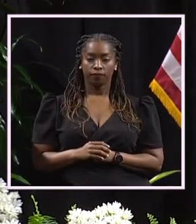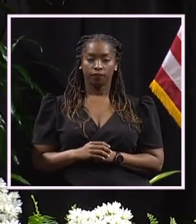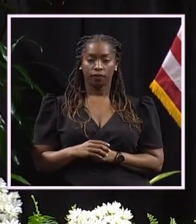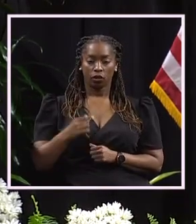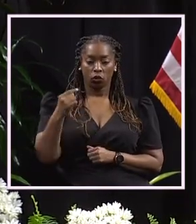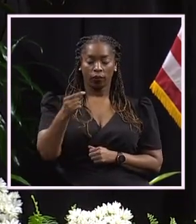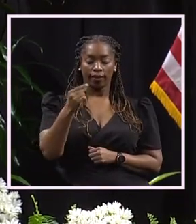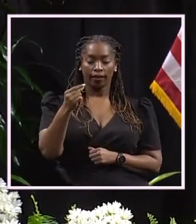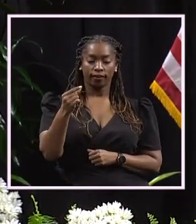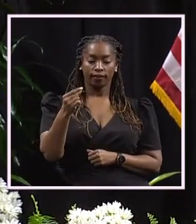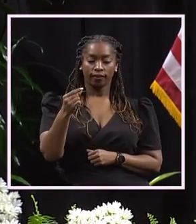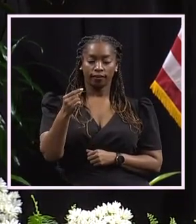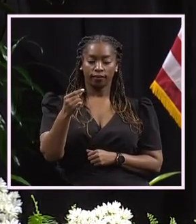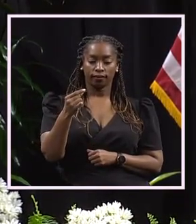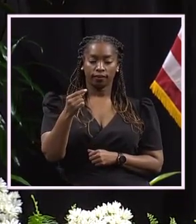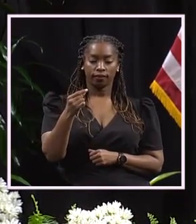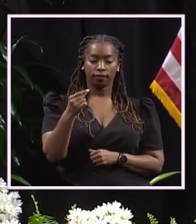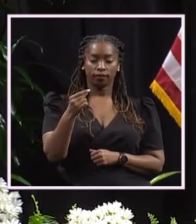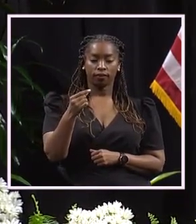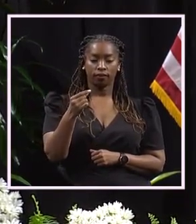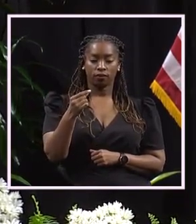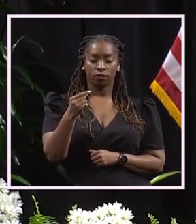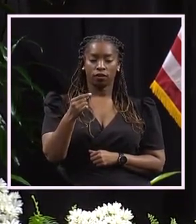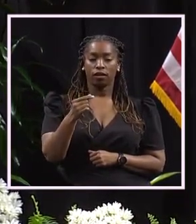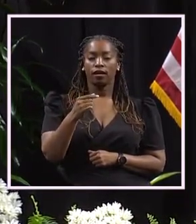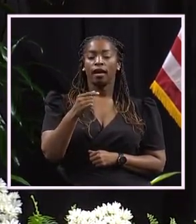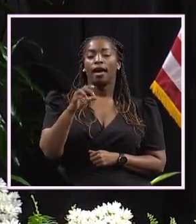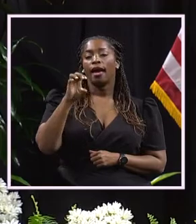Drake Rayu Ekman.